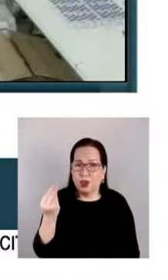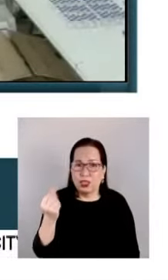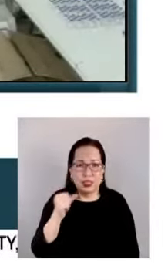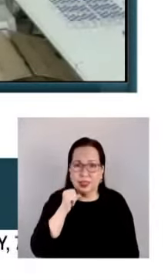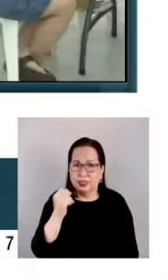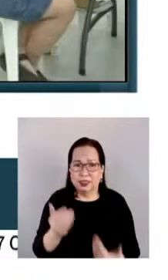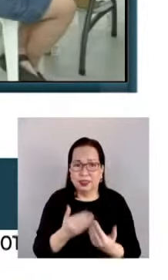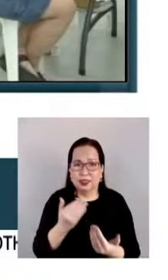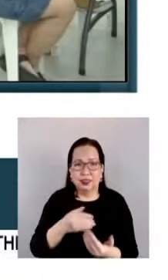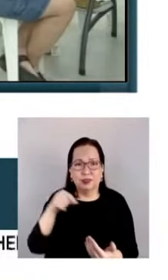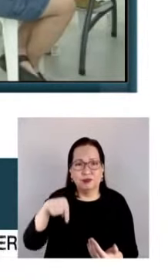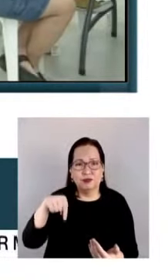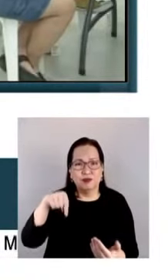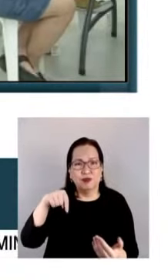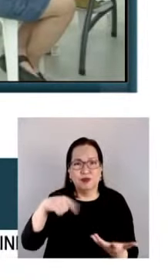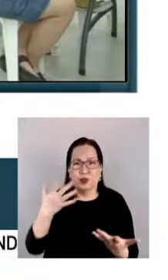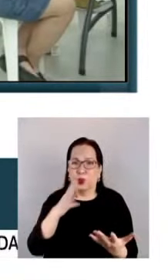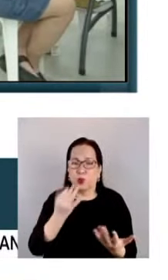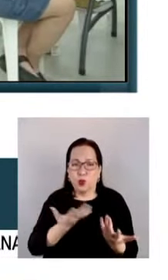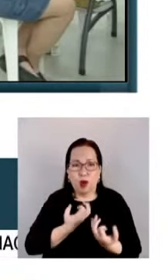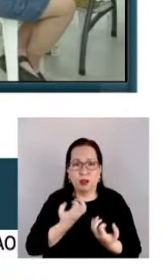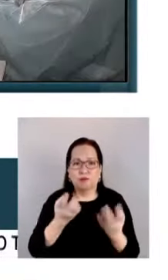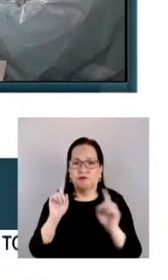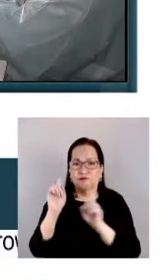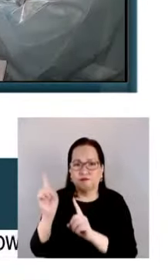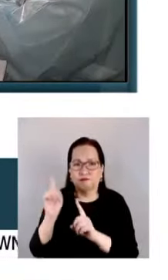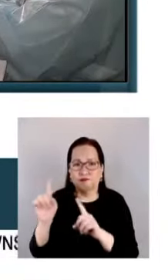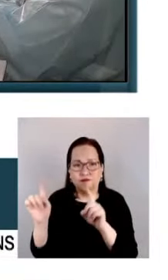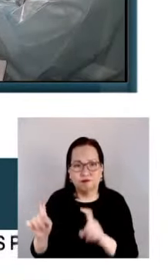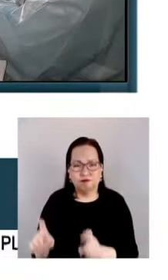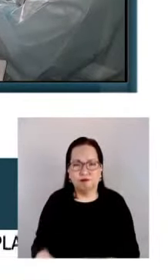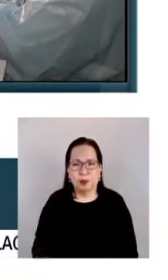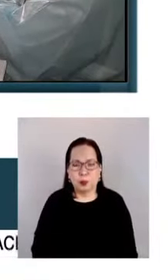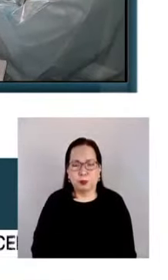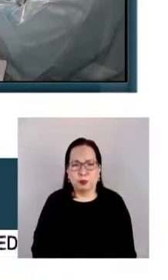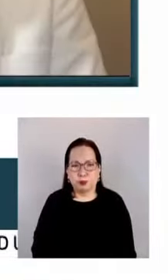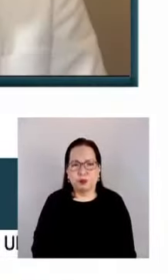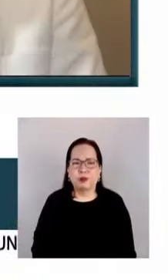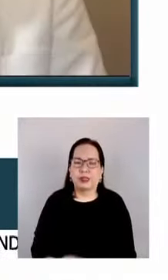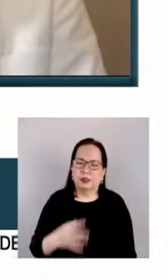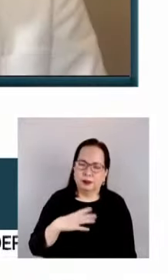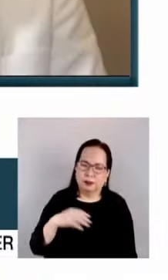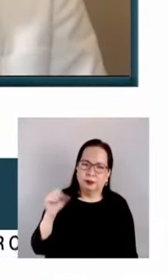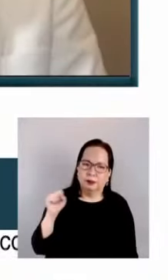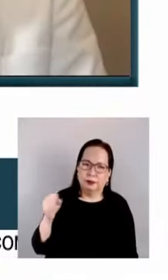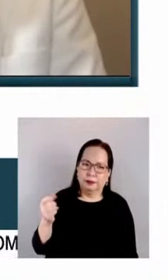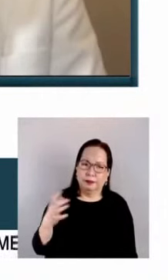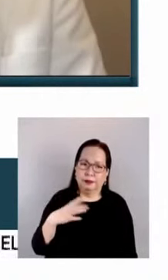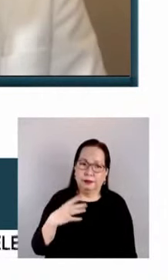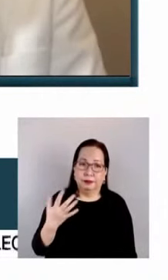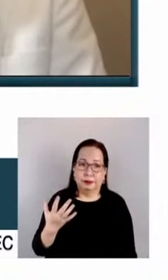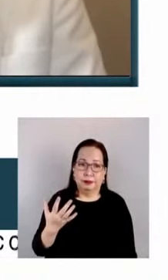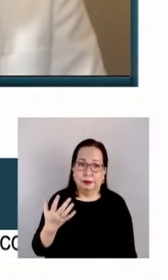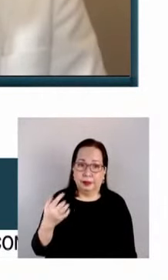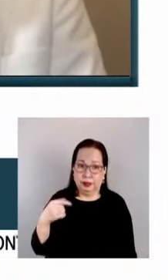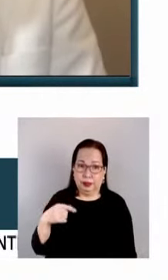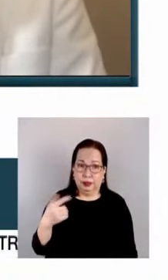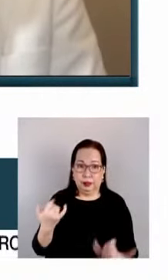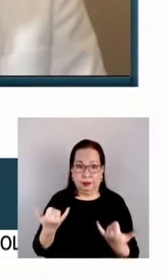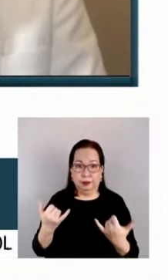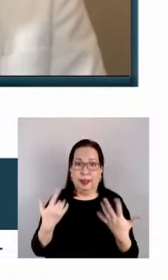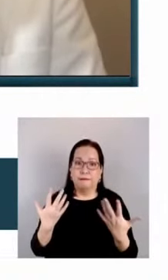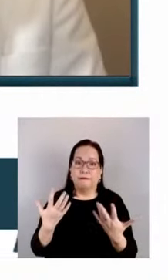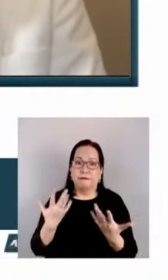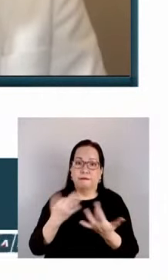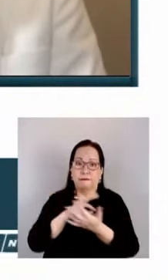the drawback for those who wants to be tested. I mean, here we are so far into the pandemic, Dr. Solante, and